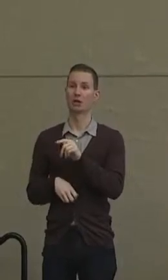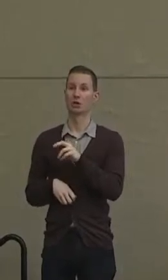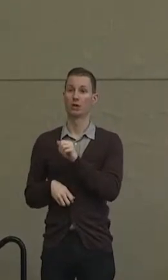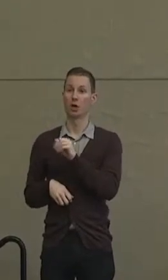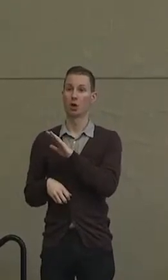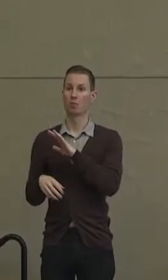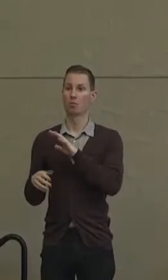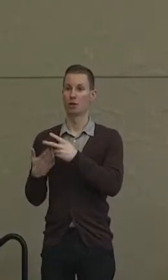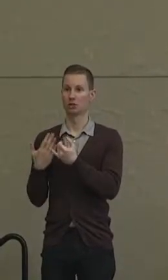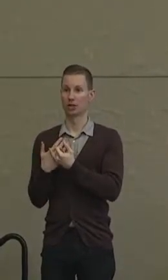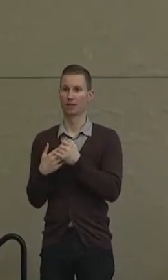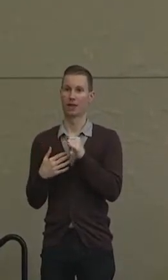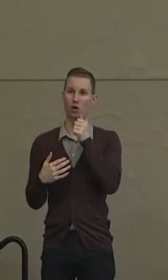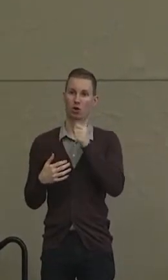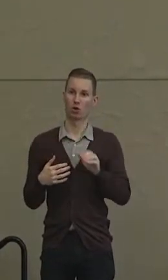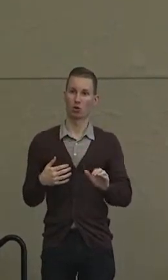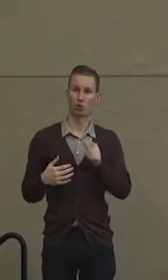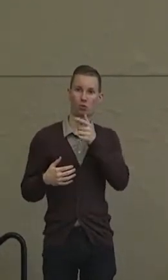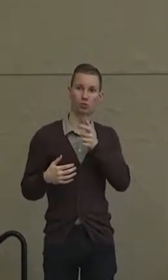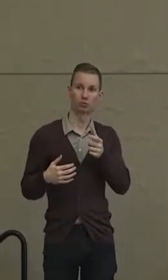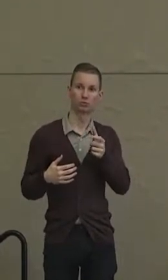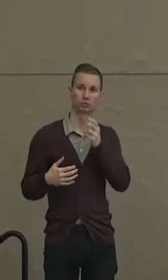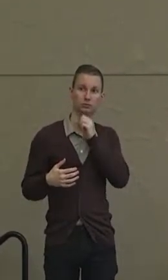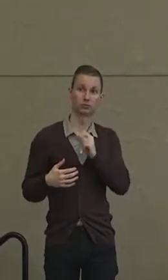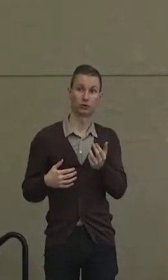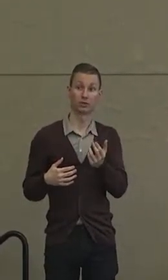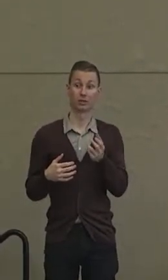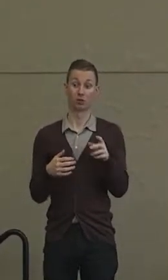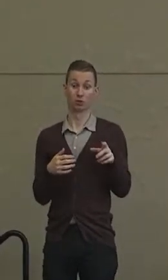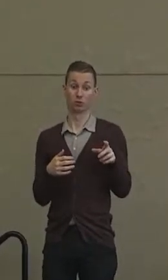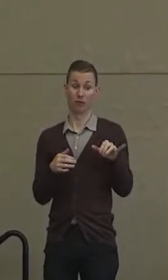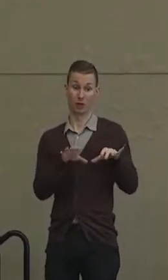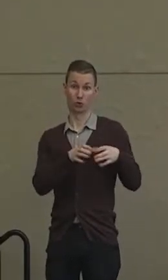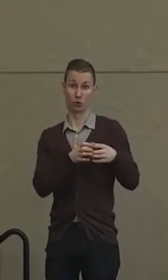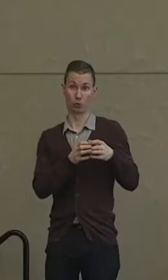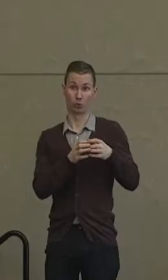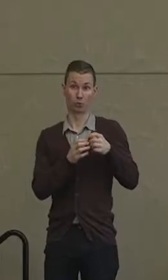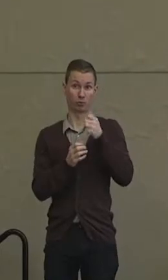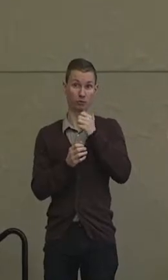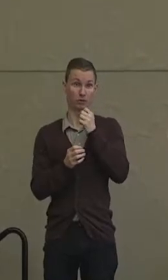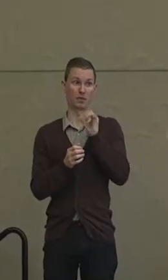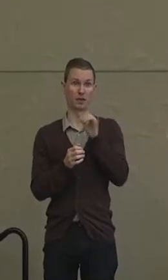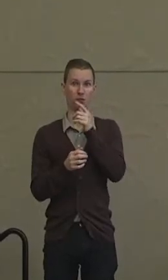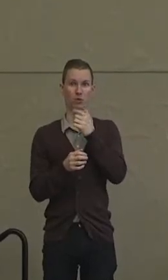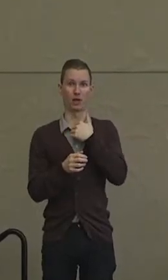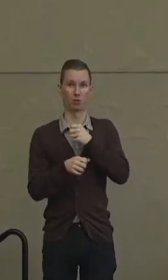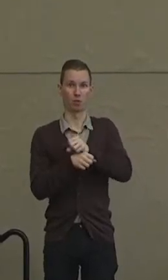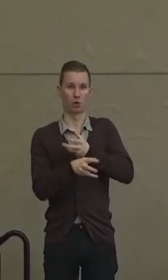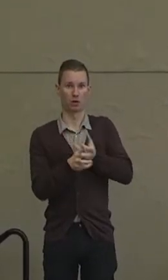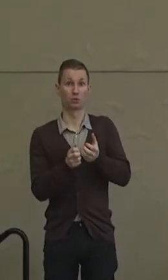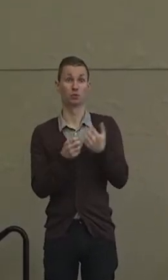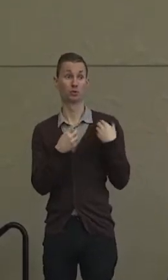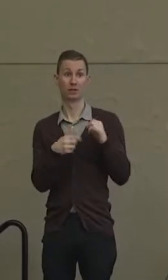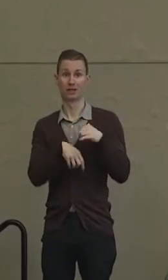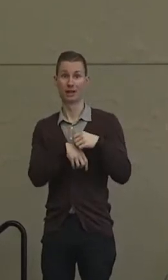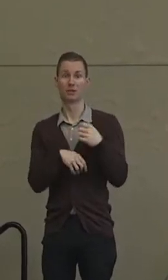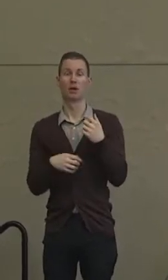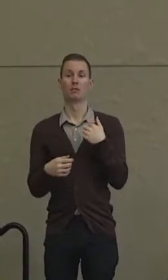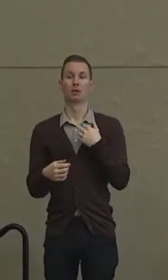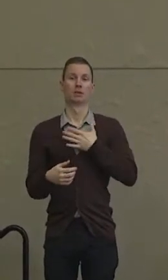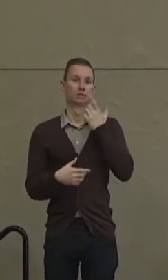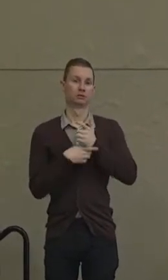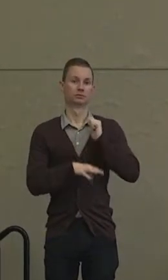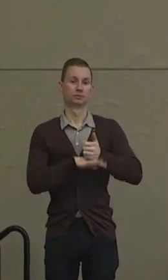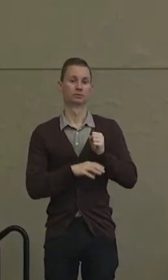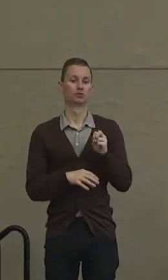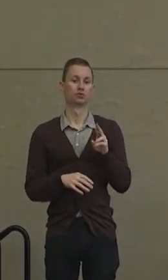13-year-old. And so I think those are the girls that I work with now. So as we're on this journey, me and my sister have done SOARS. We decided